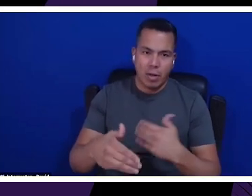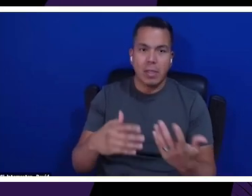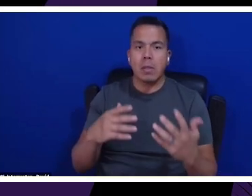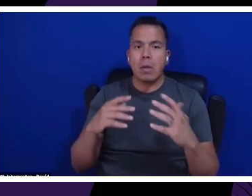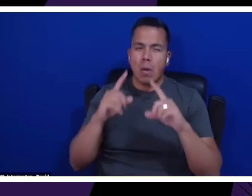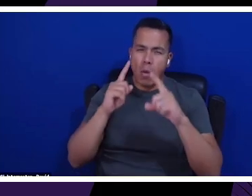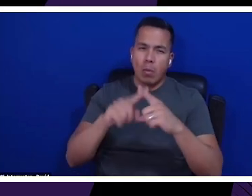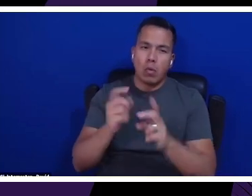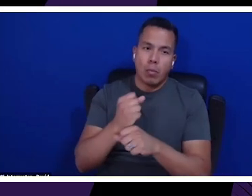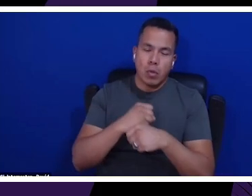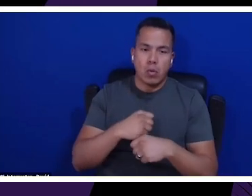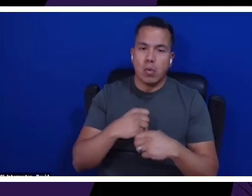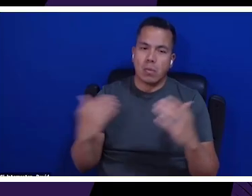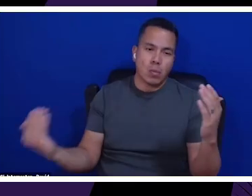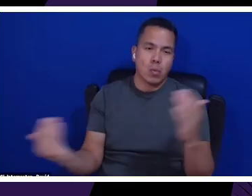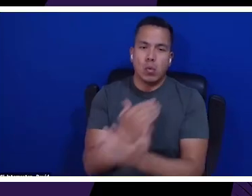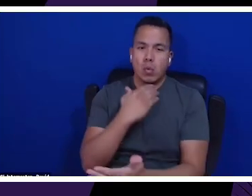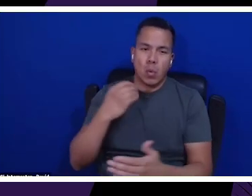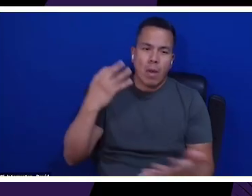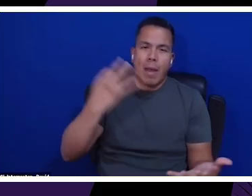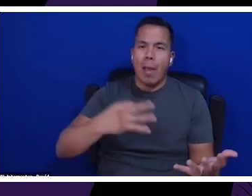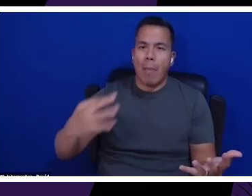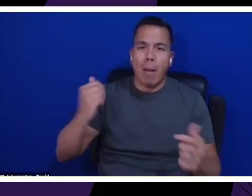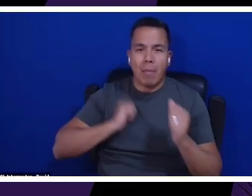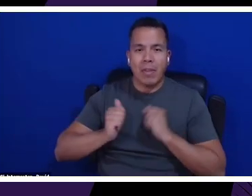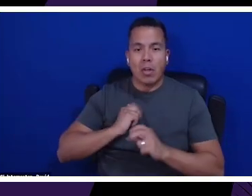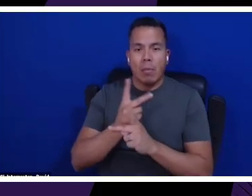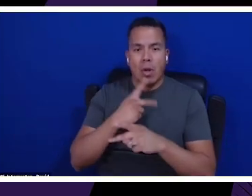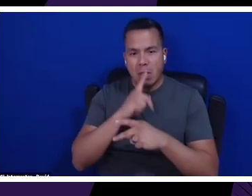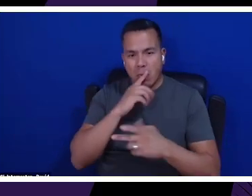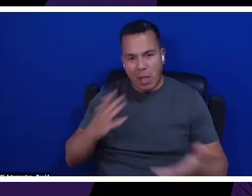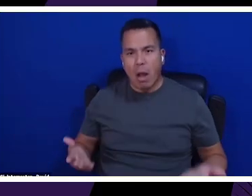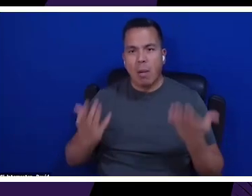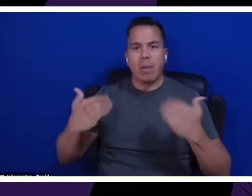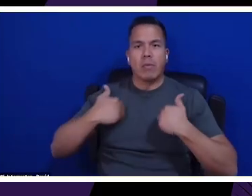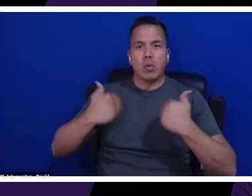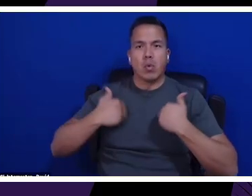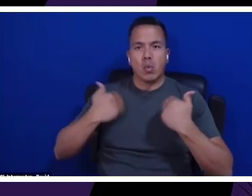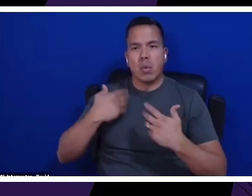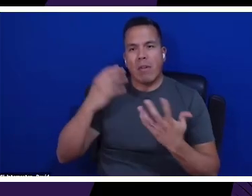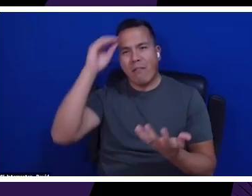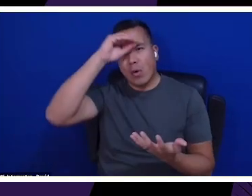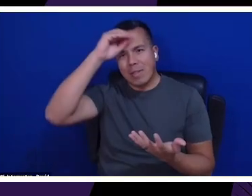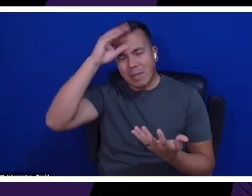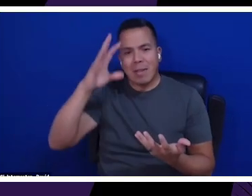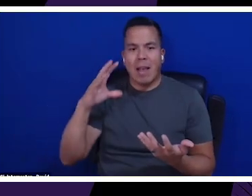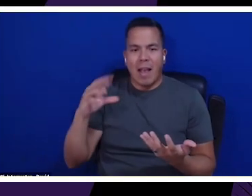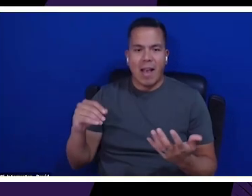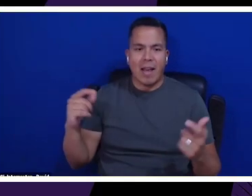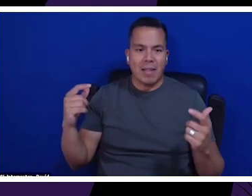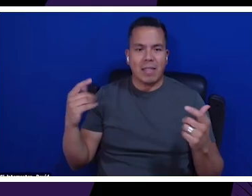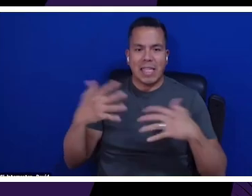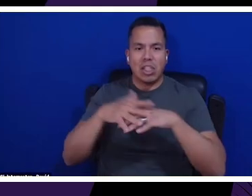groundbreaking hip-hop theater production that uplifts youth voices, integrates multidisciplinary art forms, and celebrates the cultural